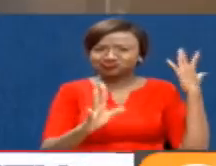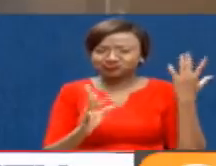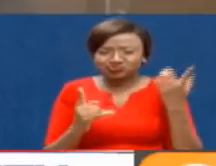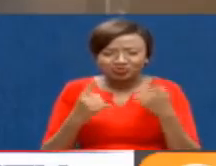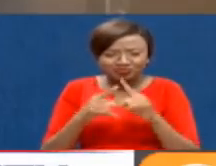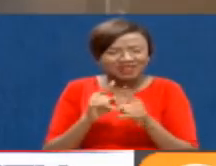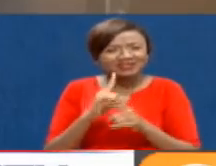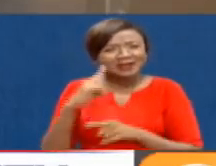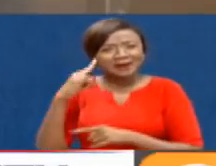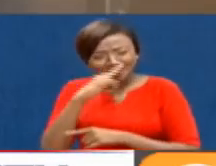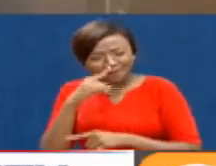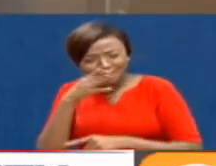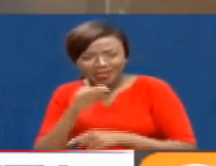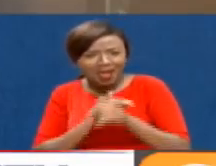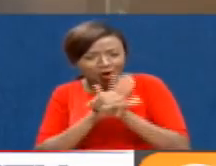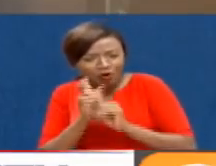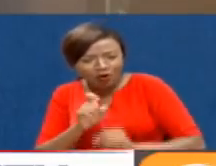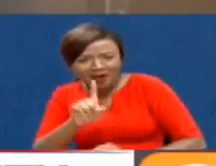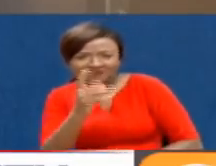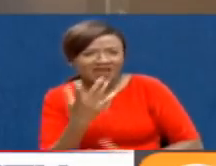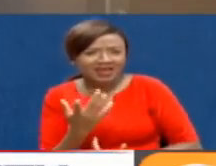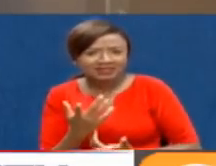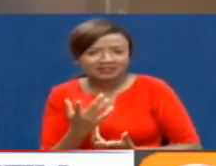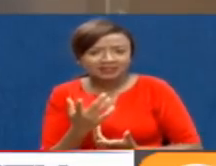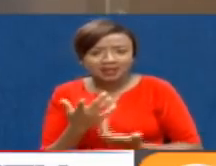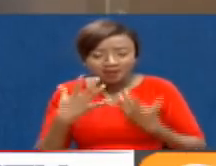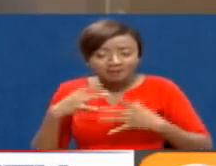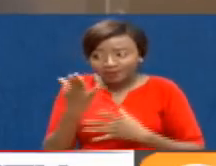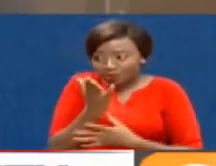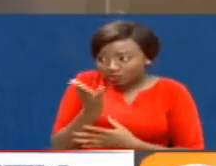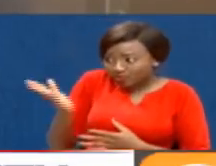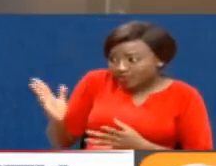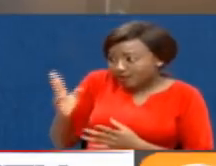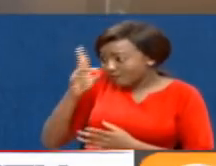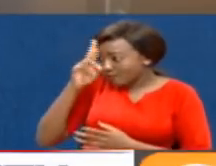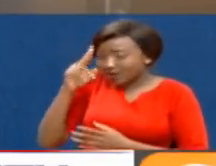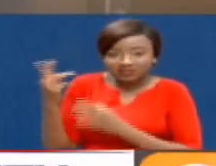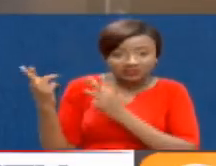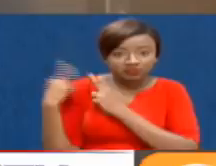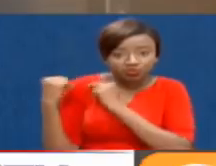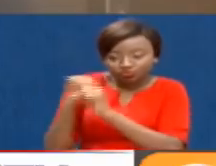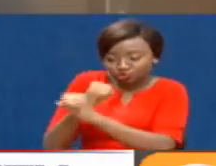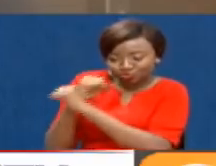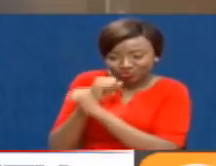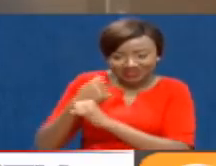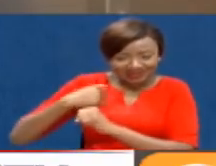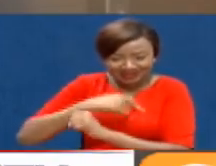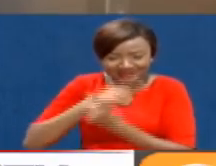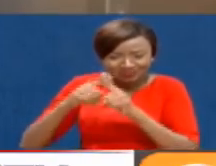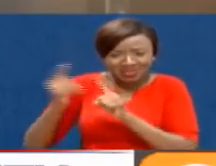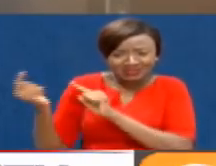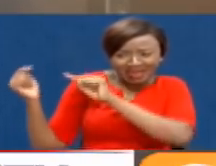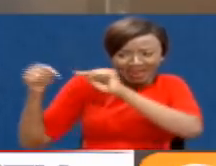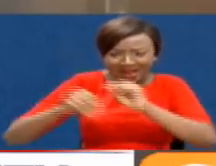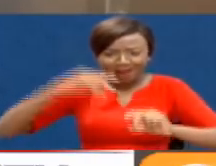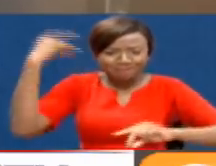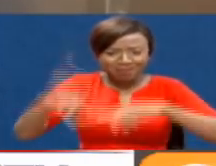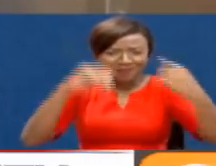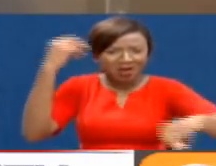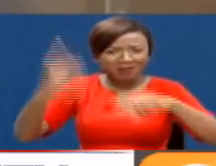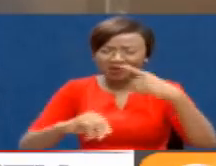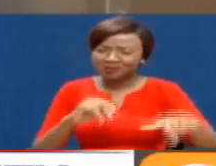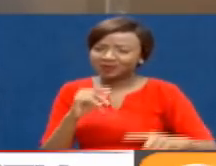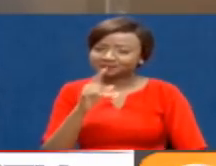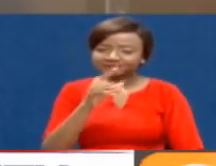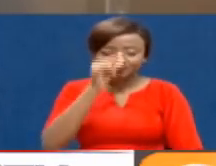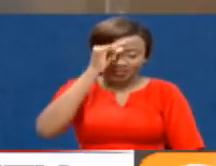really outrageous. But the fact that the people who are supposed to protect us are out there beating us up is something that I think